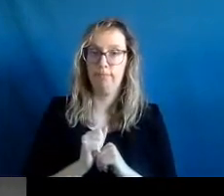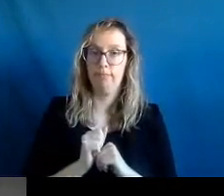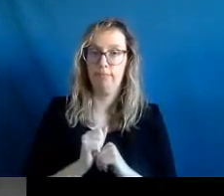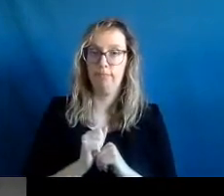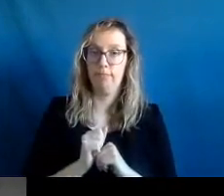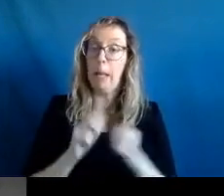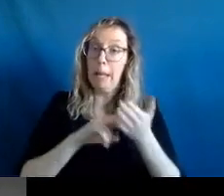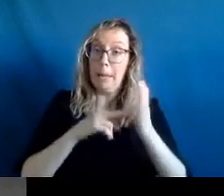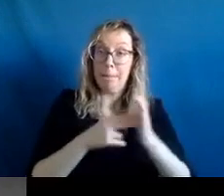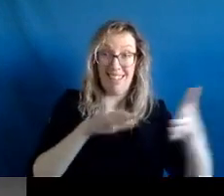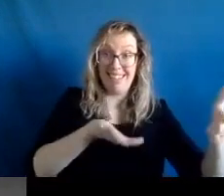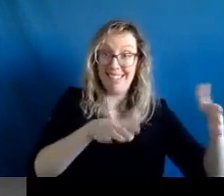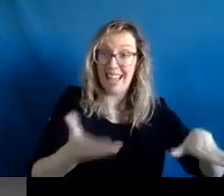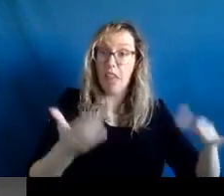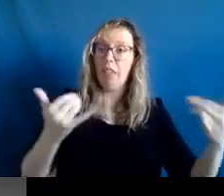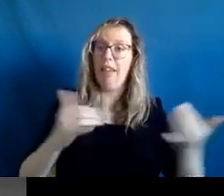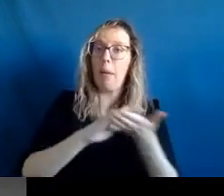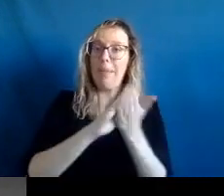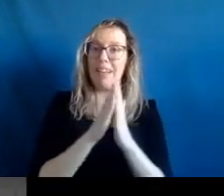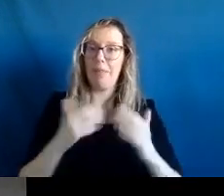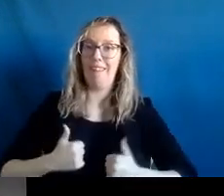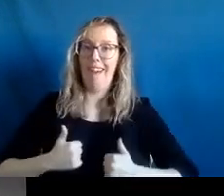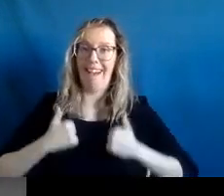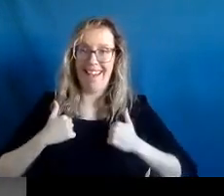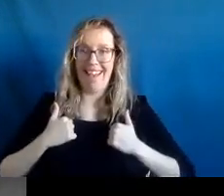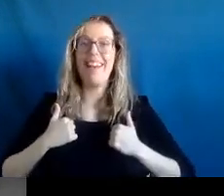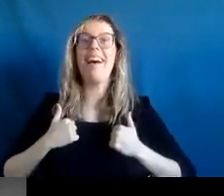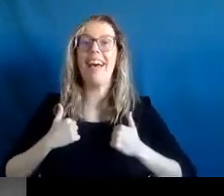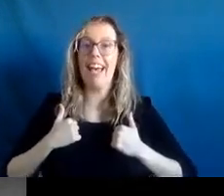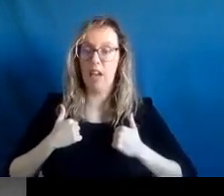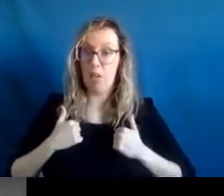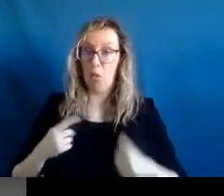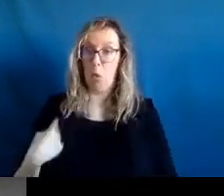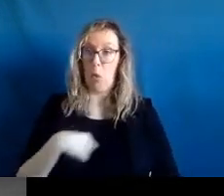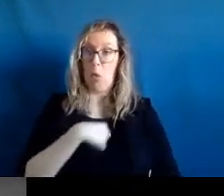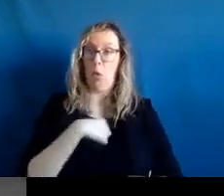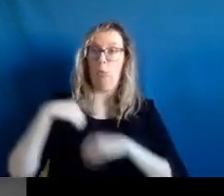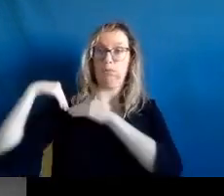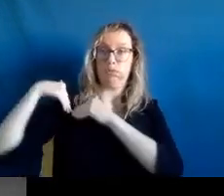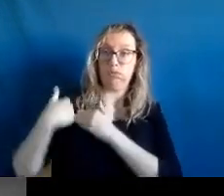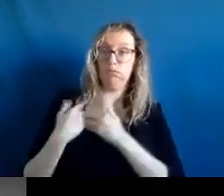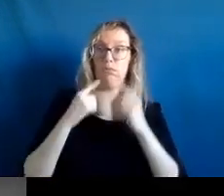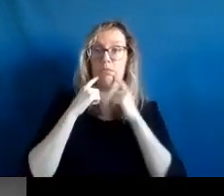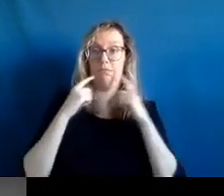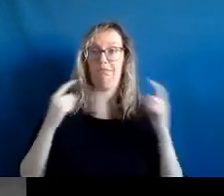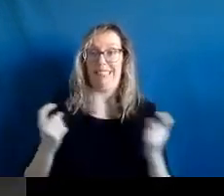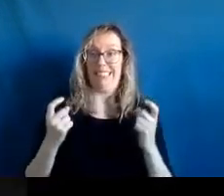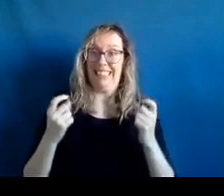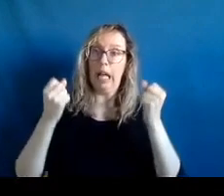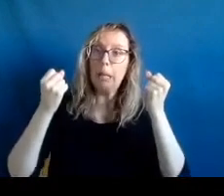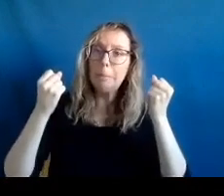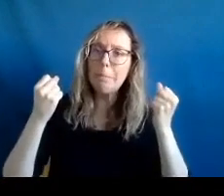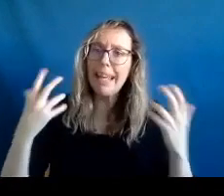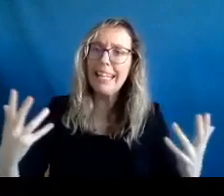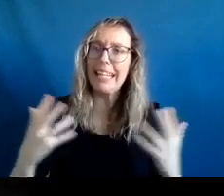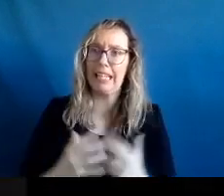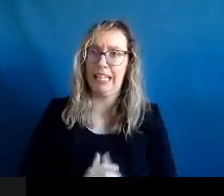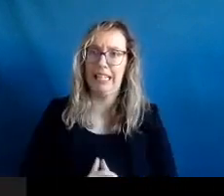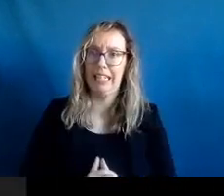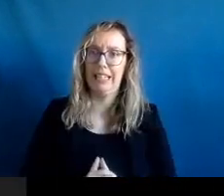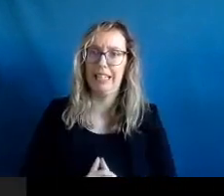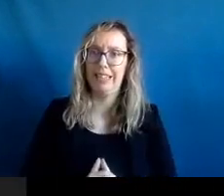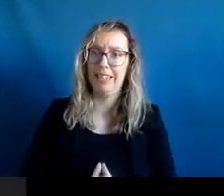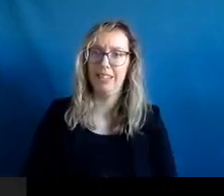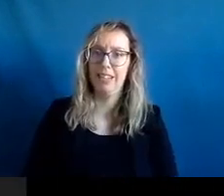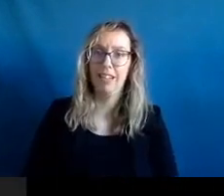death and being numbered with rebels, though he carried the sin of many and pleaded on behalf of those who rebelled.